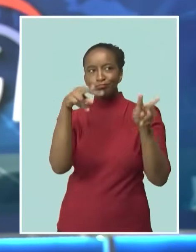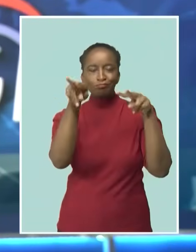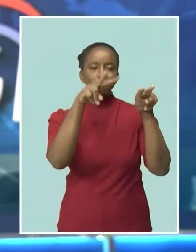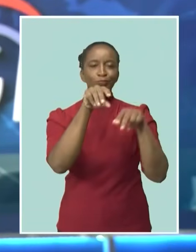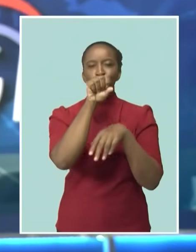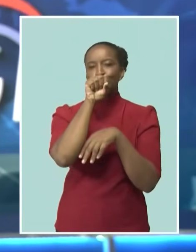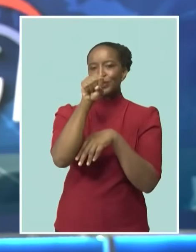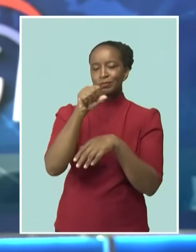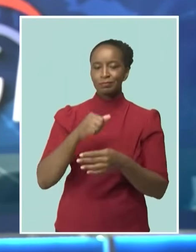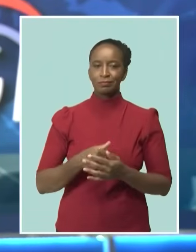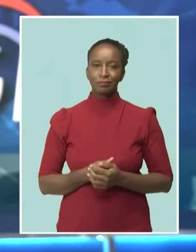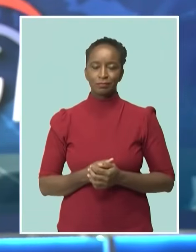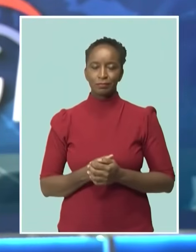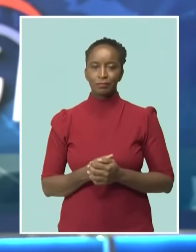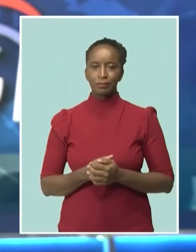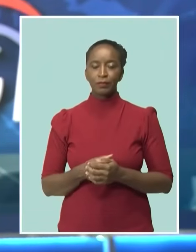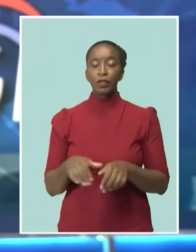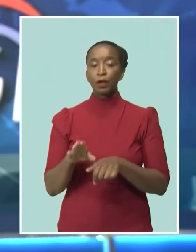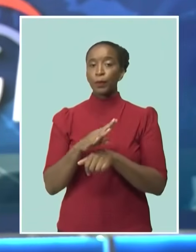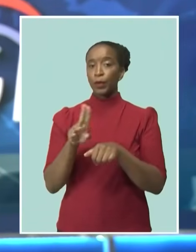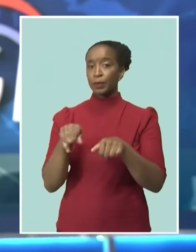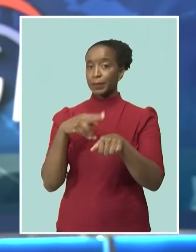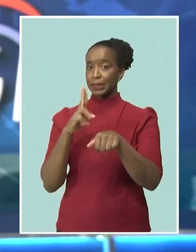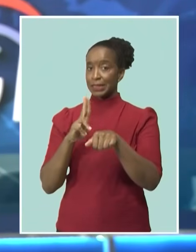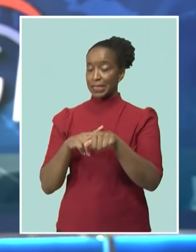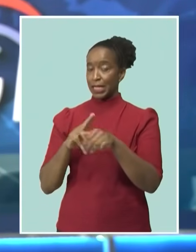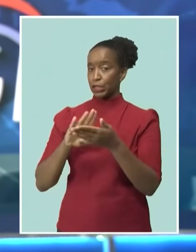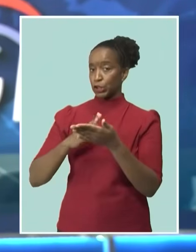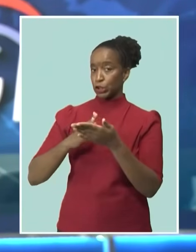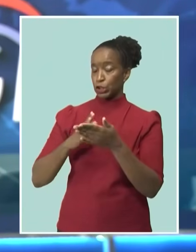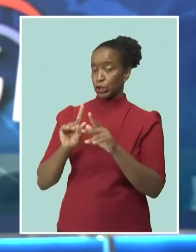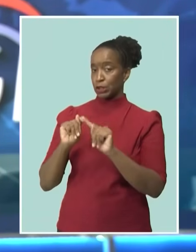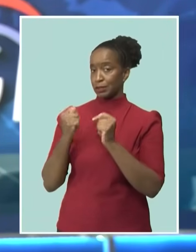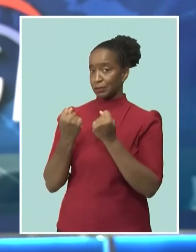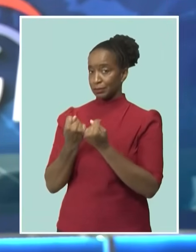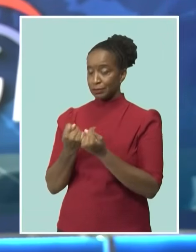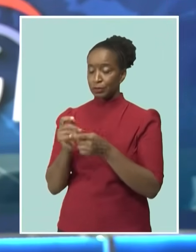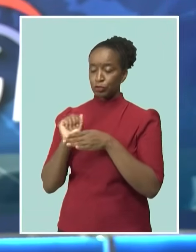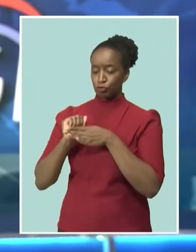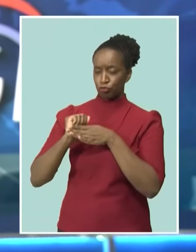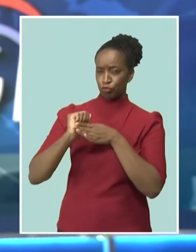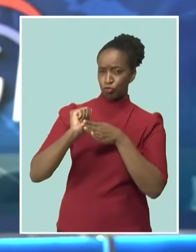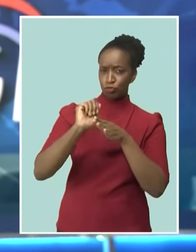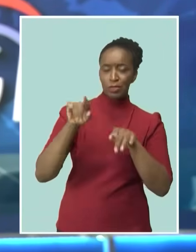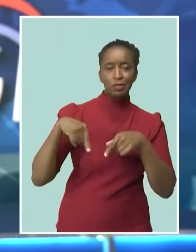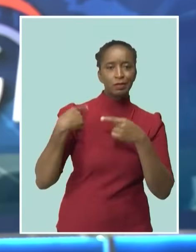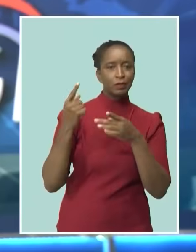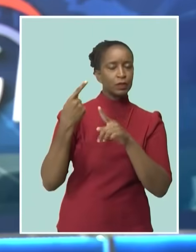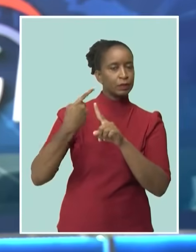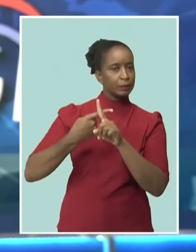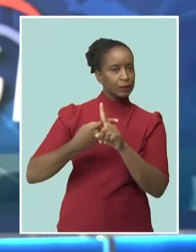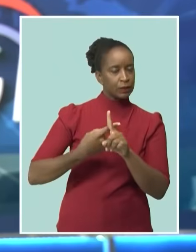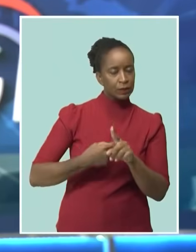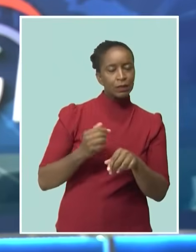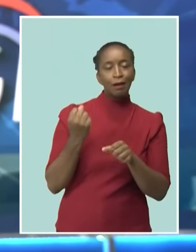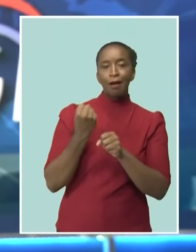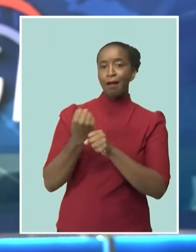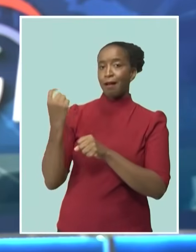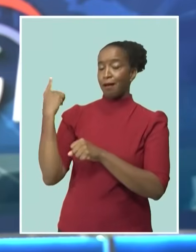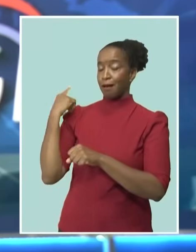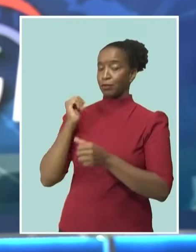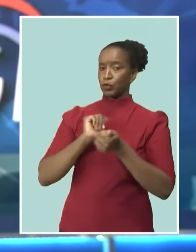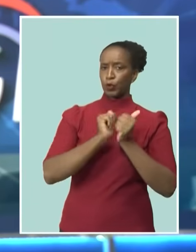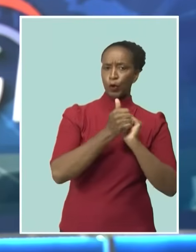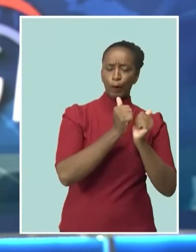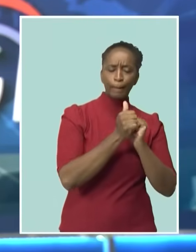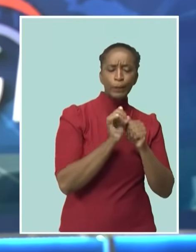The Barbados national culinary team trained for months using feedback from last year's Taste of the Caribbean to improve and